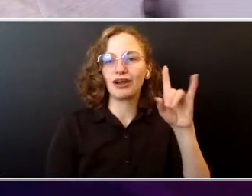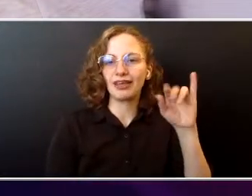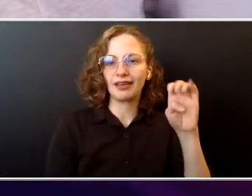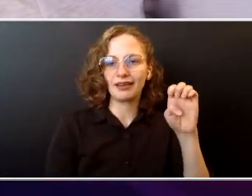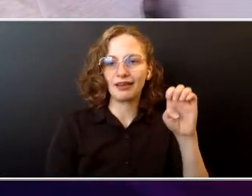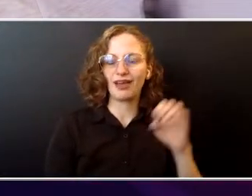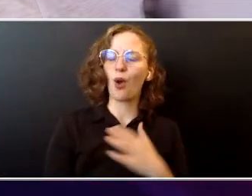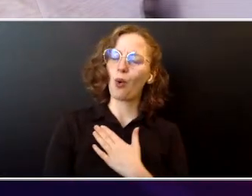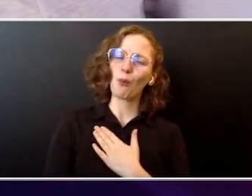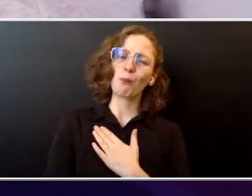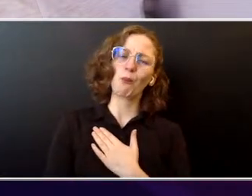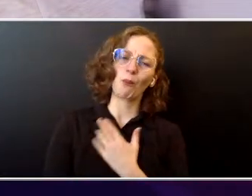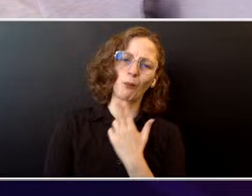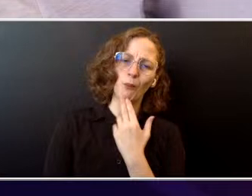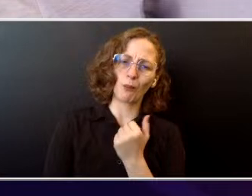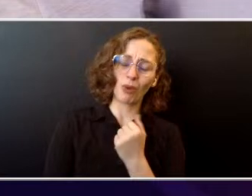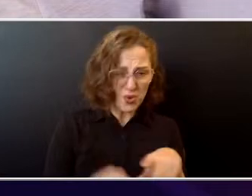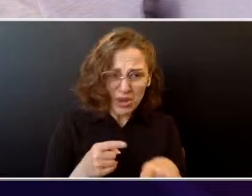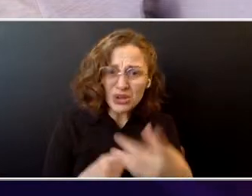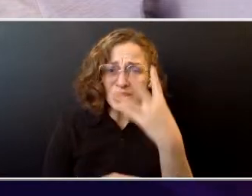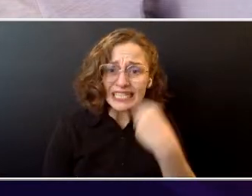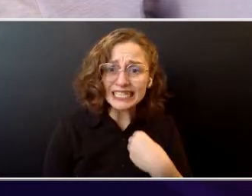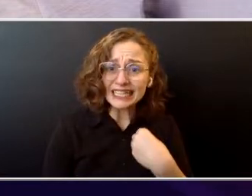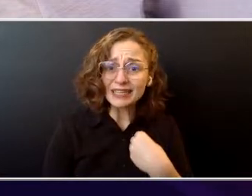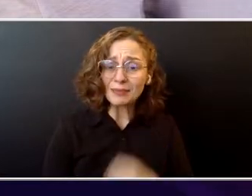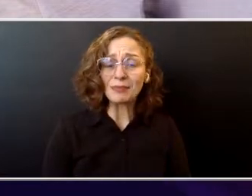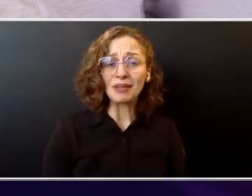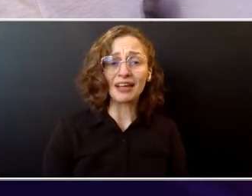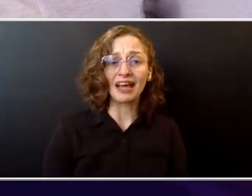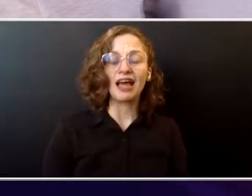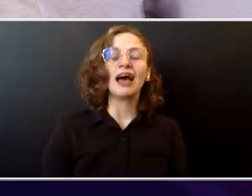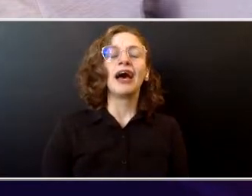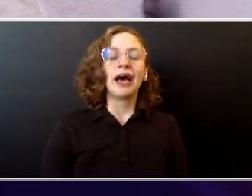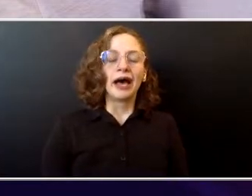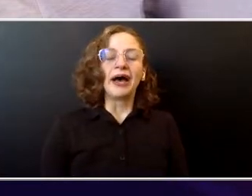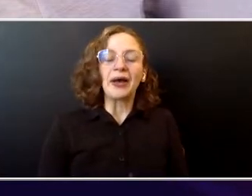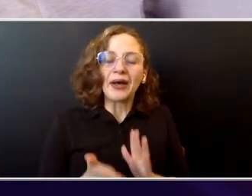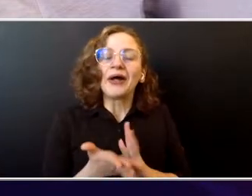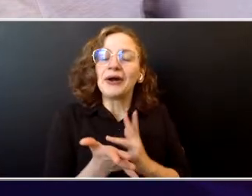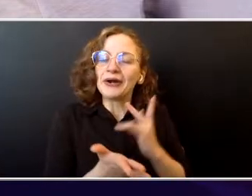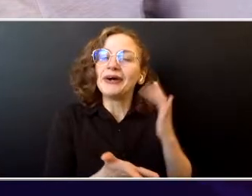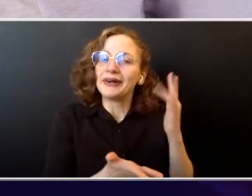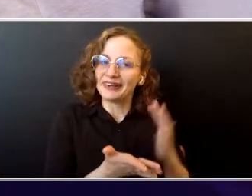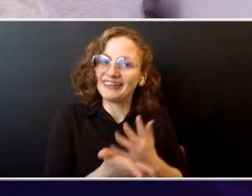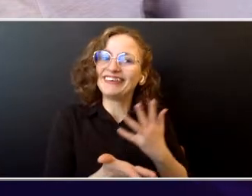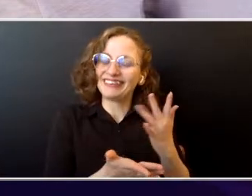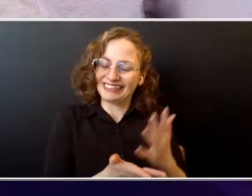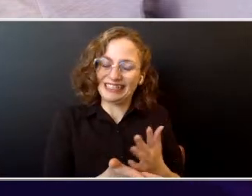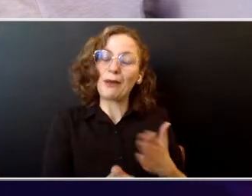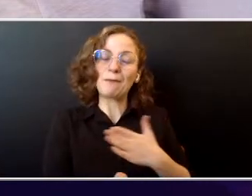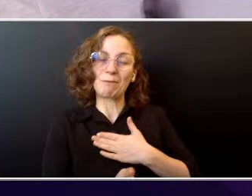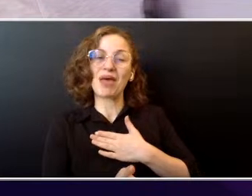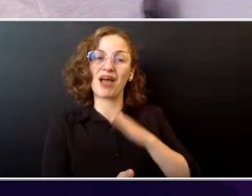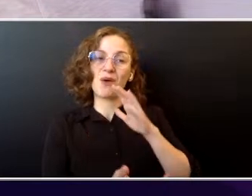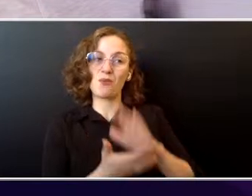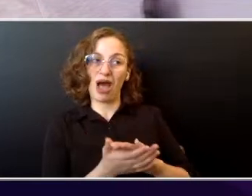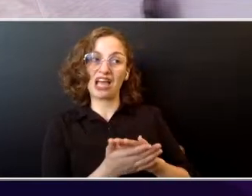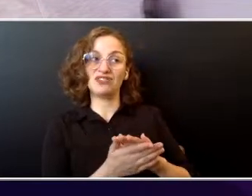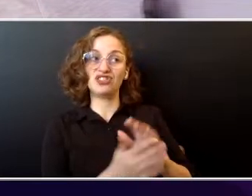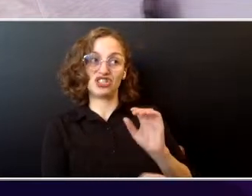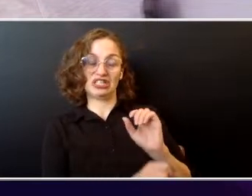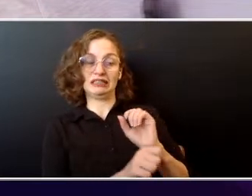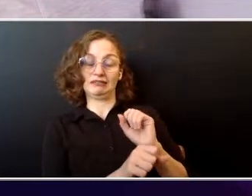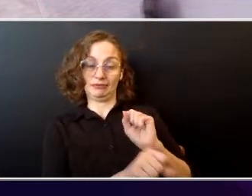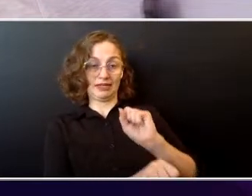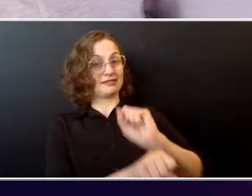do you sleep? Very rarely. My wife does all the heavy lifting. Work is kind of an escape from the 3 little ones. So. Right.